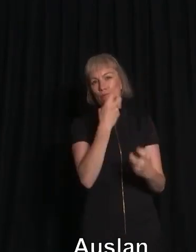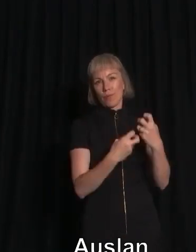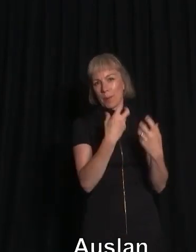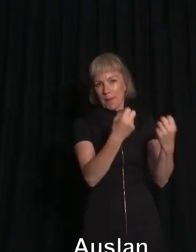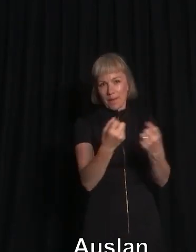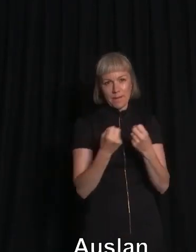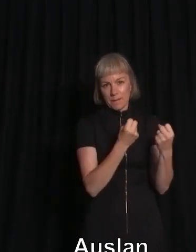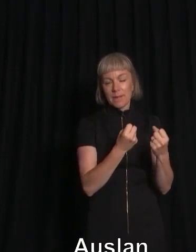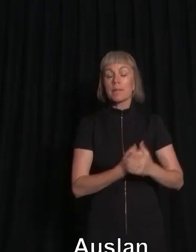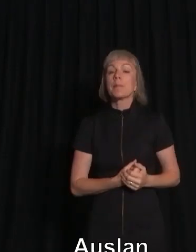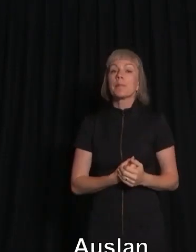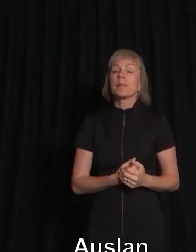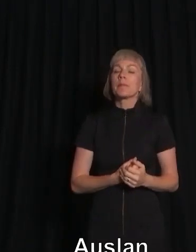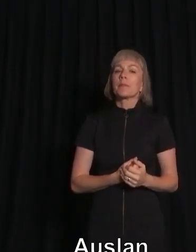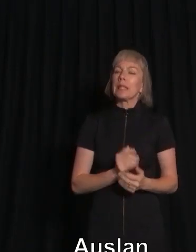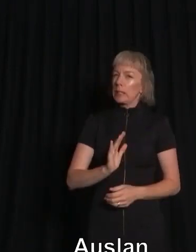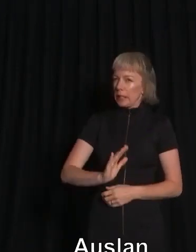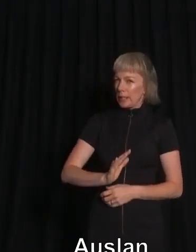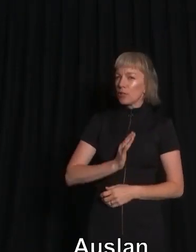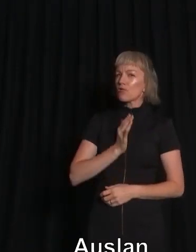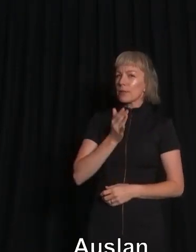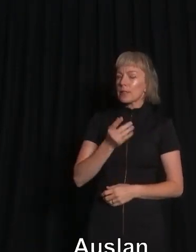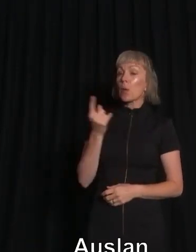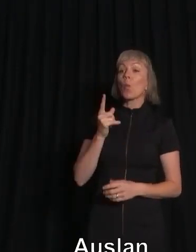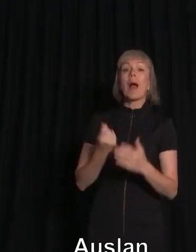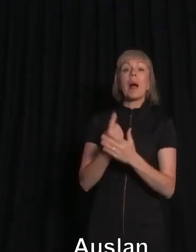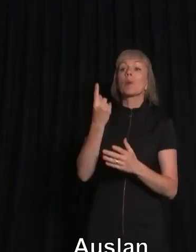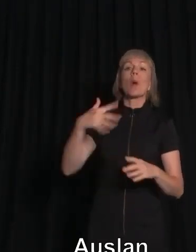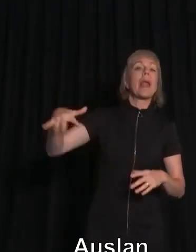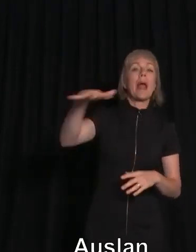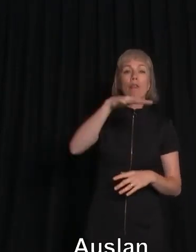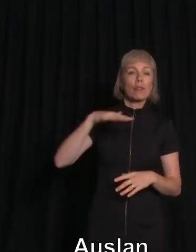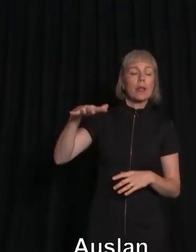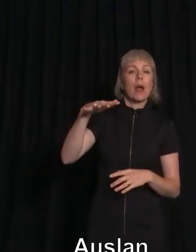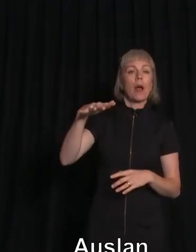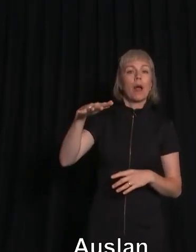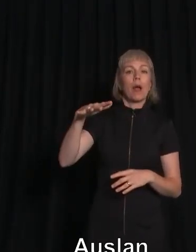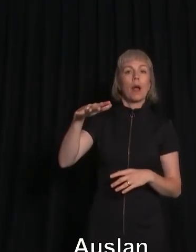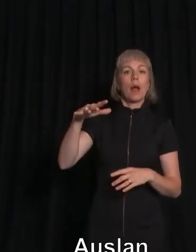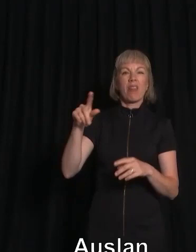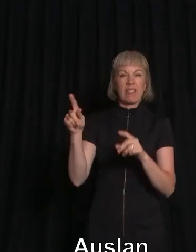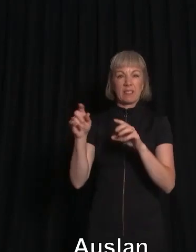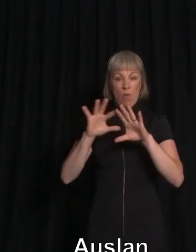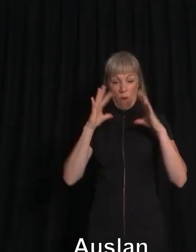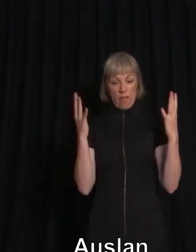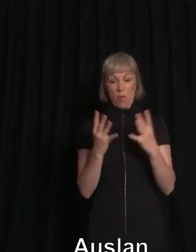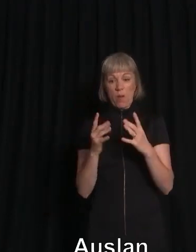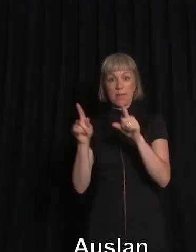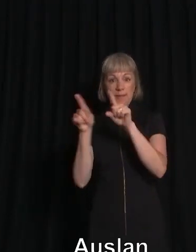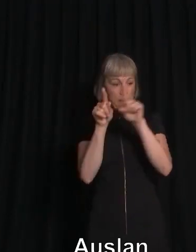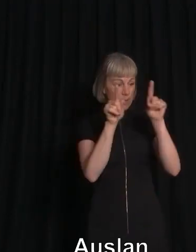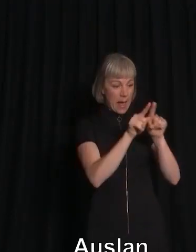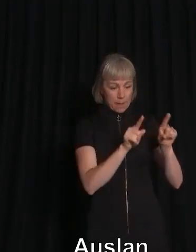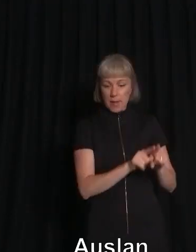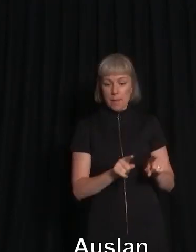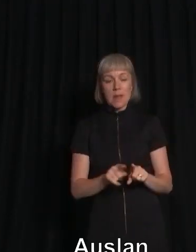that the challenges that are faced in one region is replicated across the globe. And it's the same, I think,